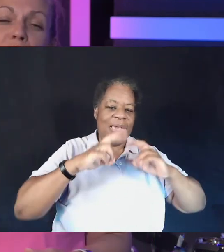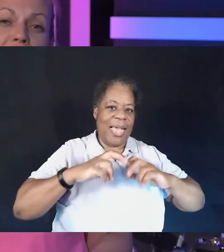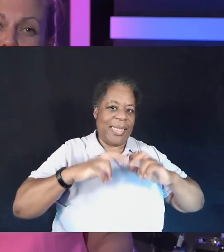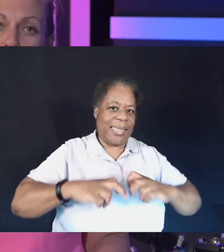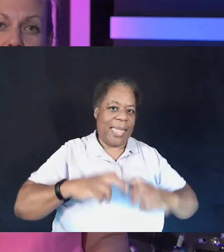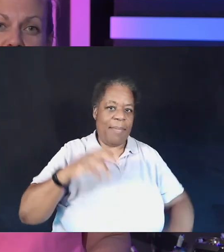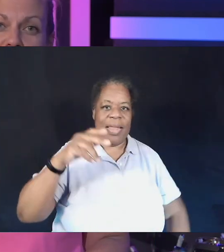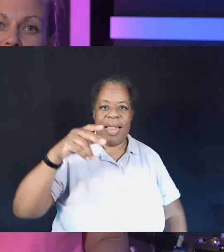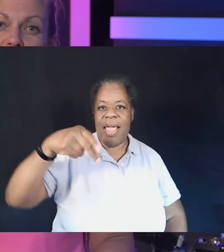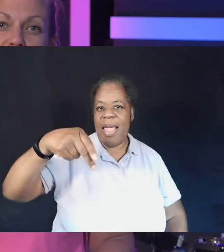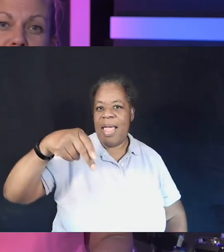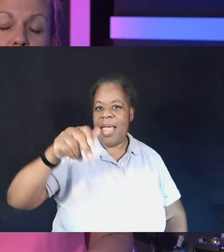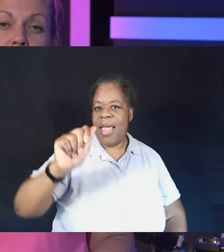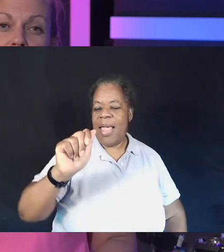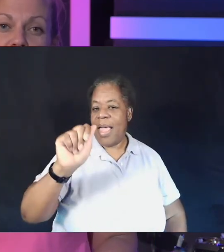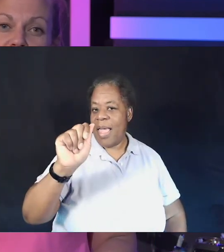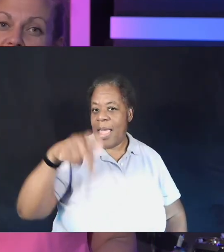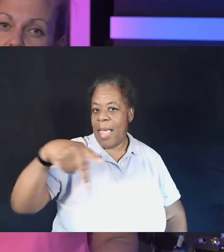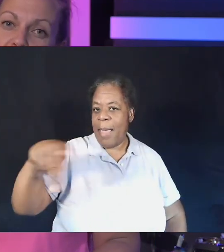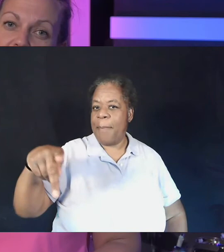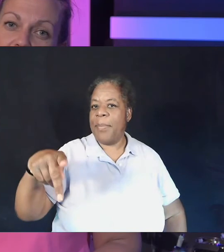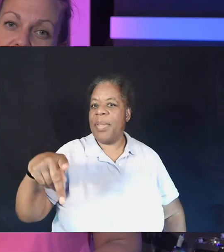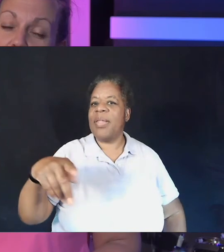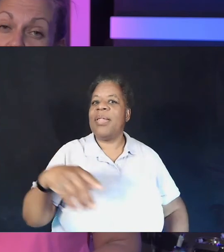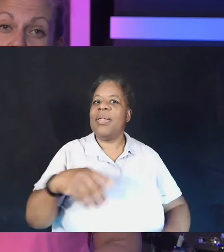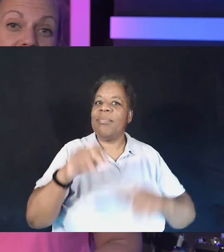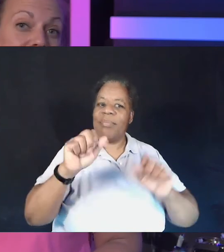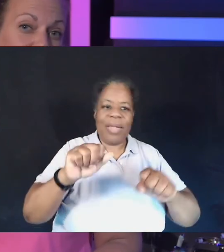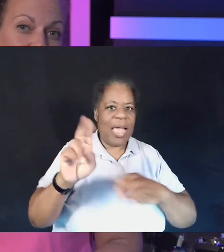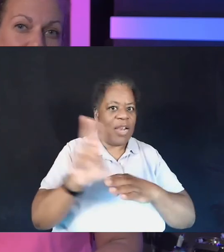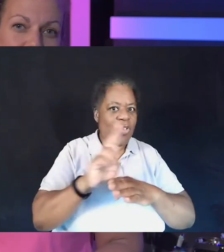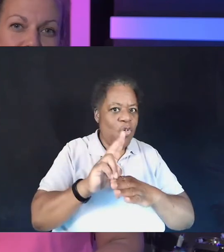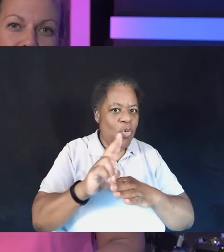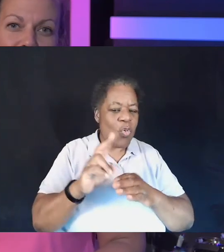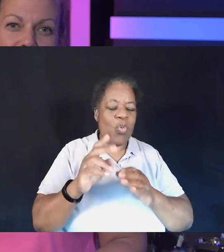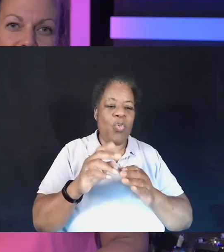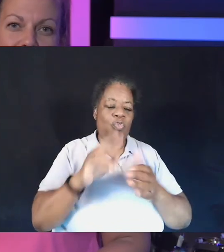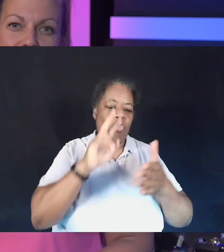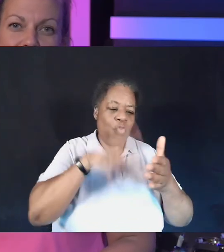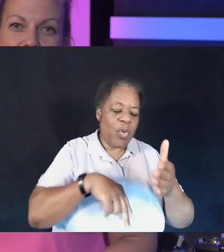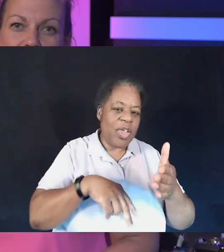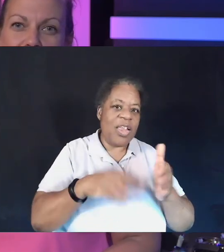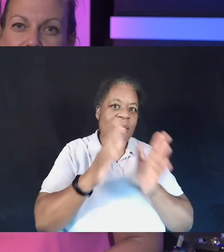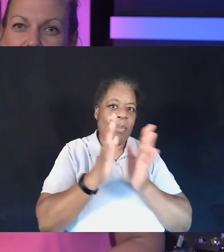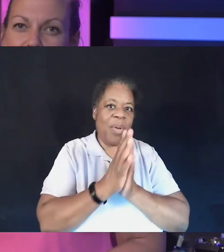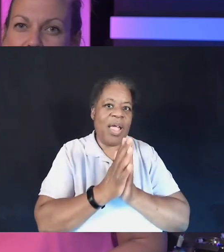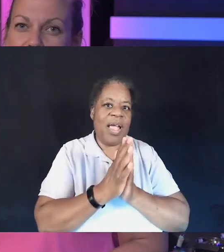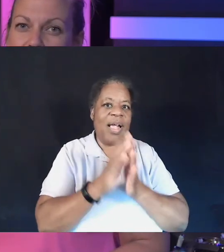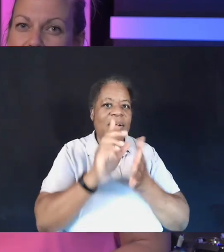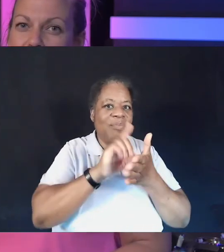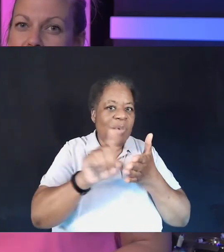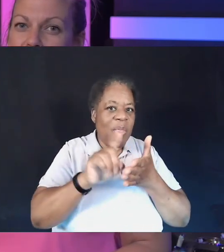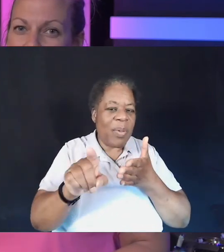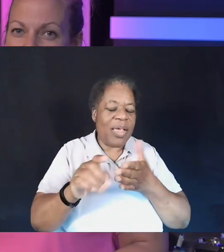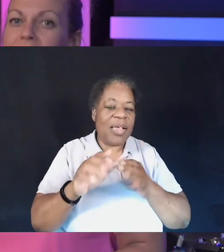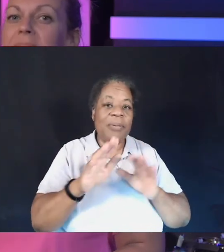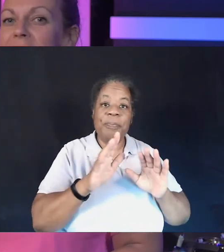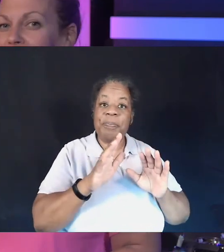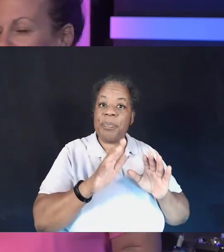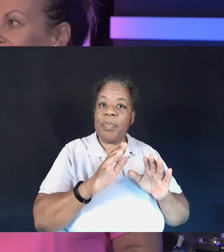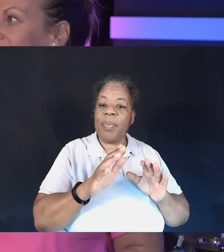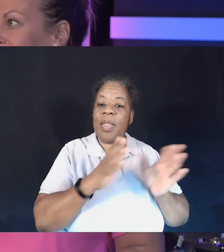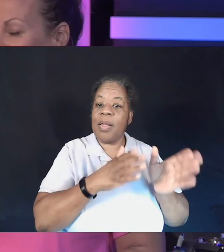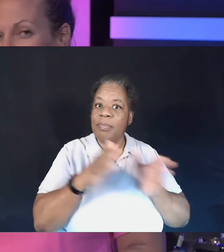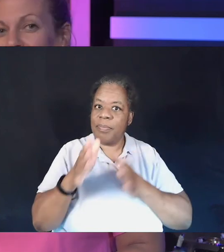is a great tool to leverage the prayer of Examine throughout the week. One quick event to be aware of is our One Church